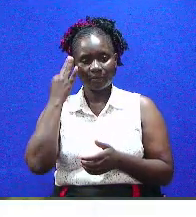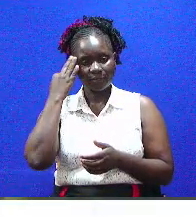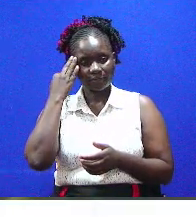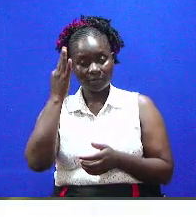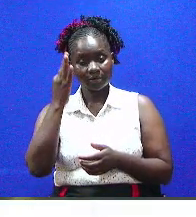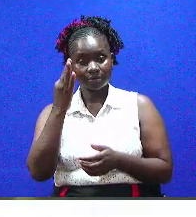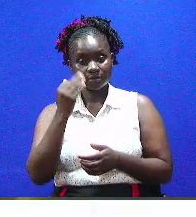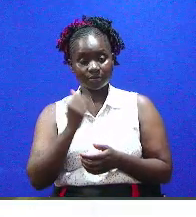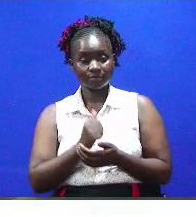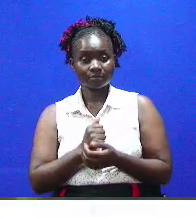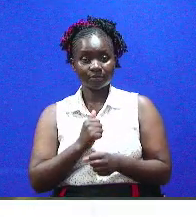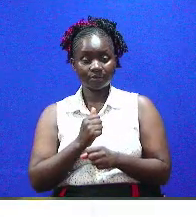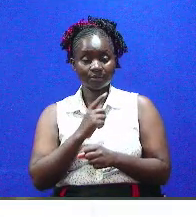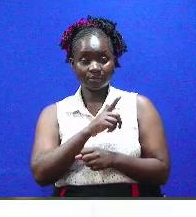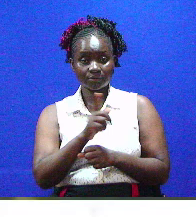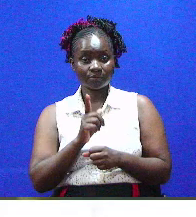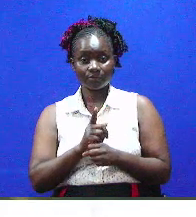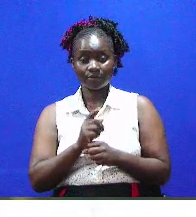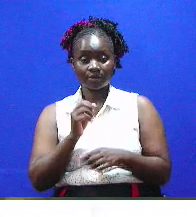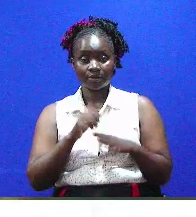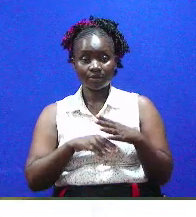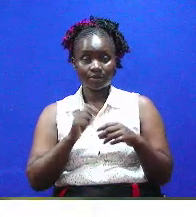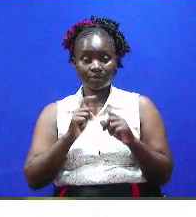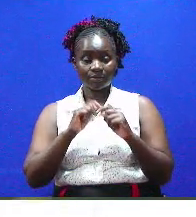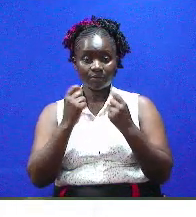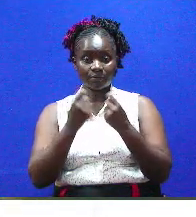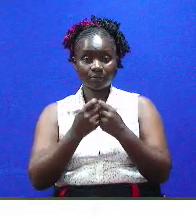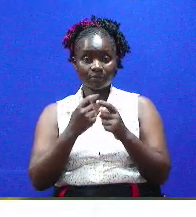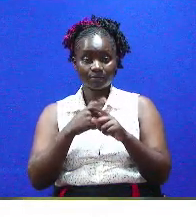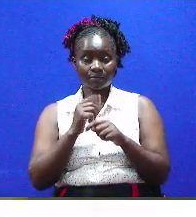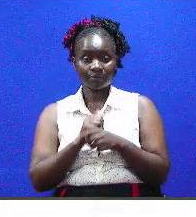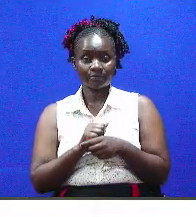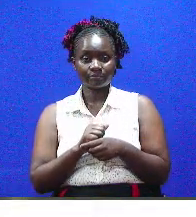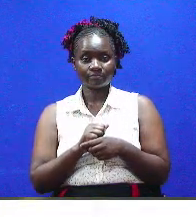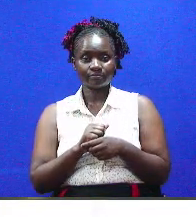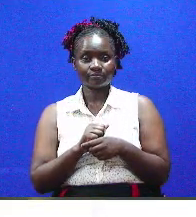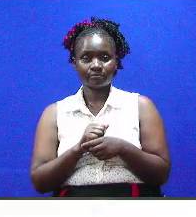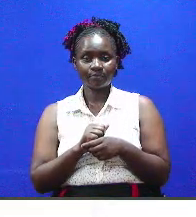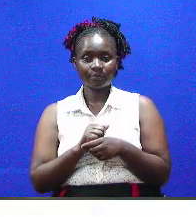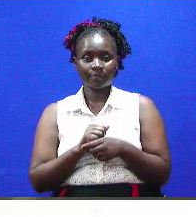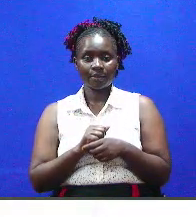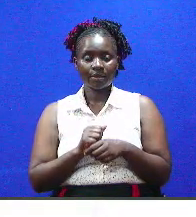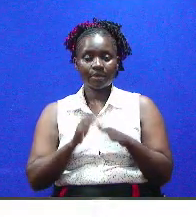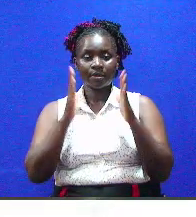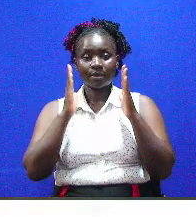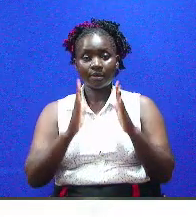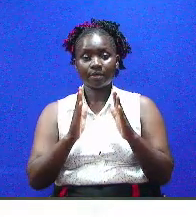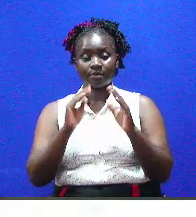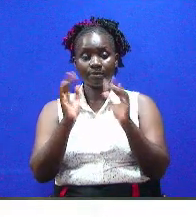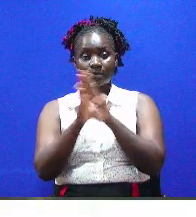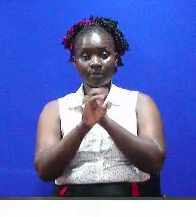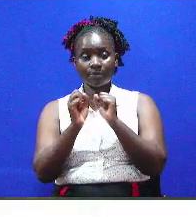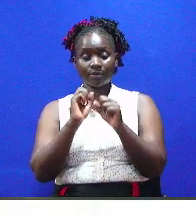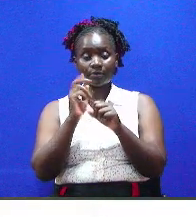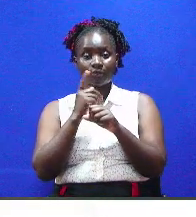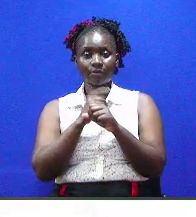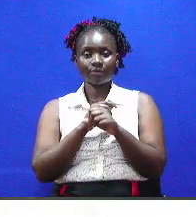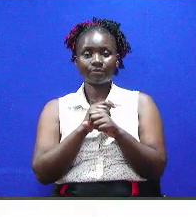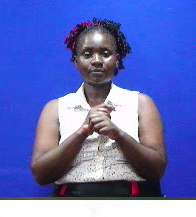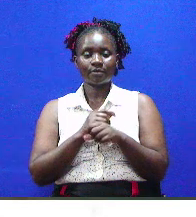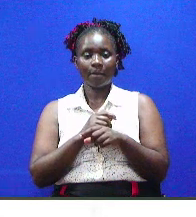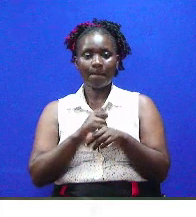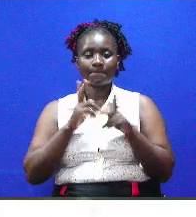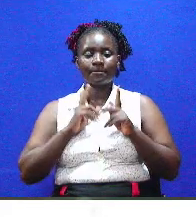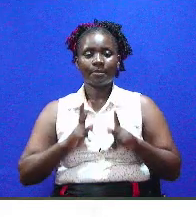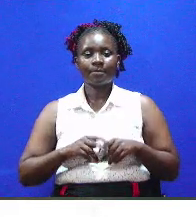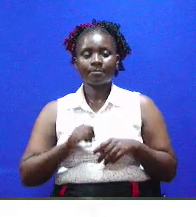you in the transformation of our great republic so that the people of Kenya